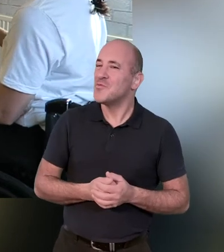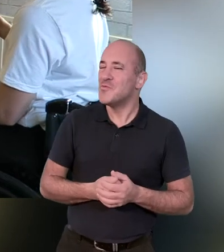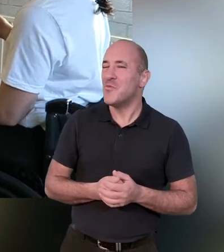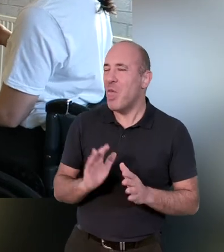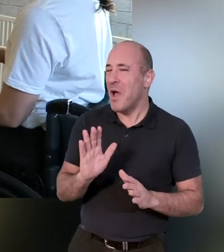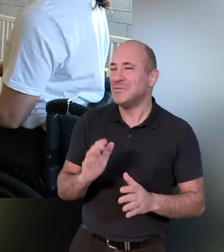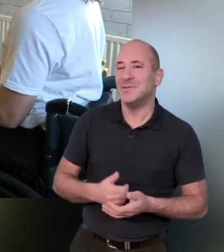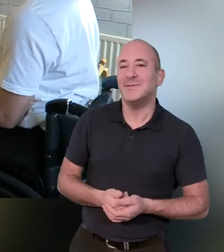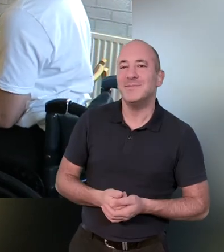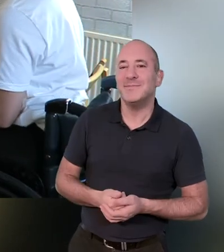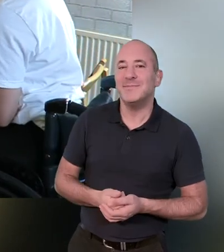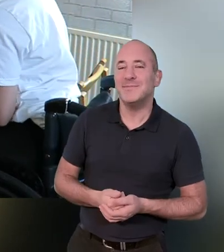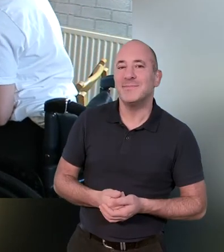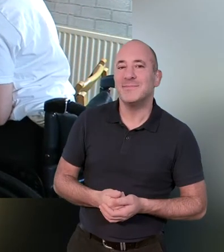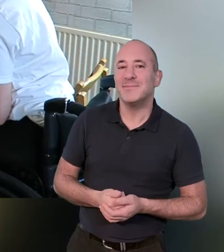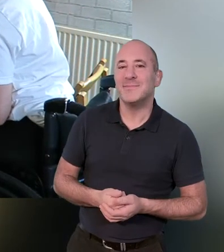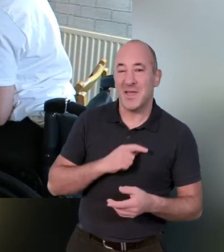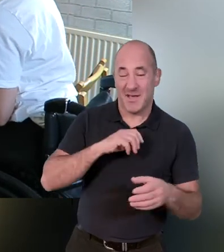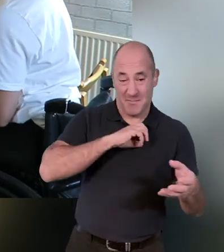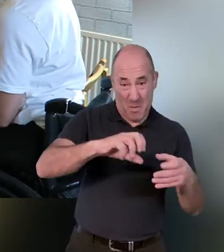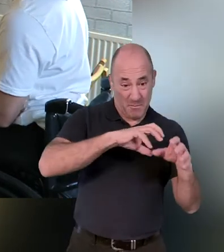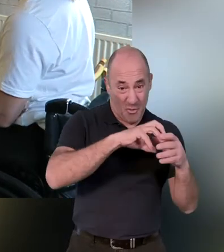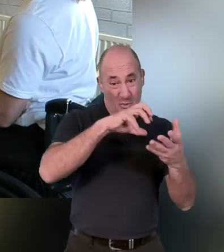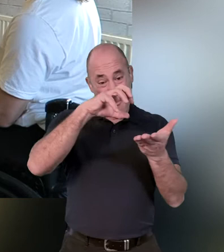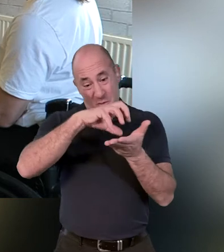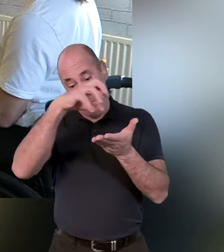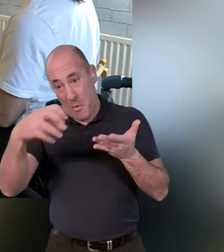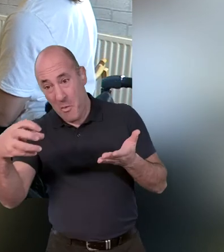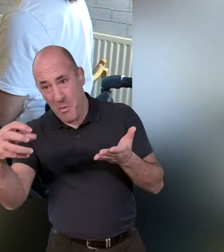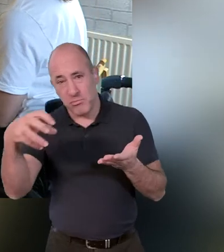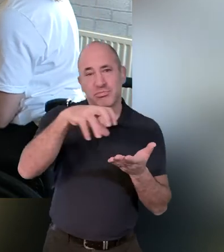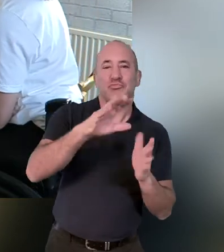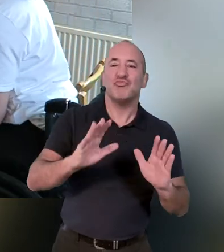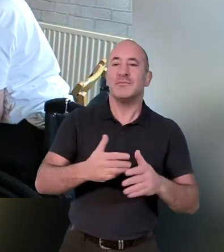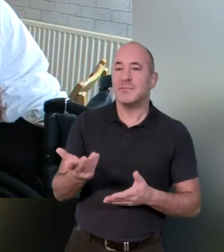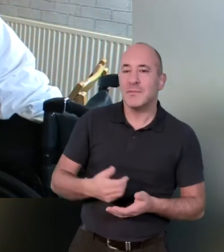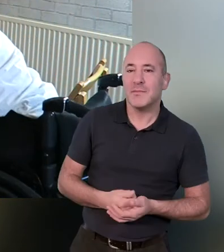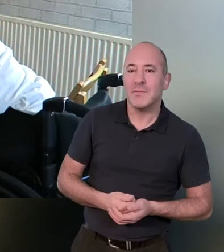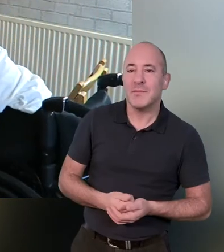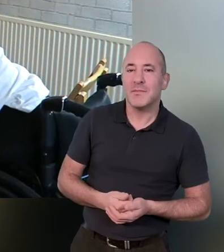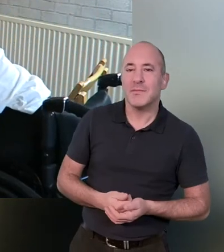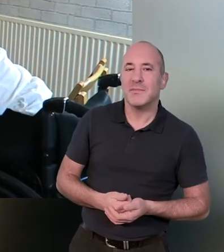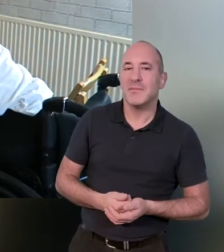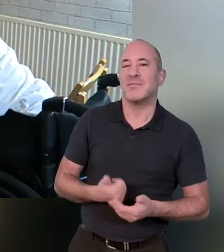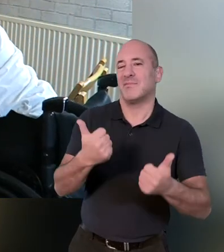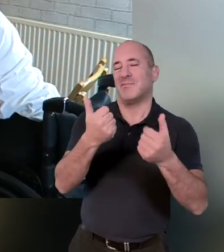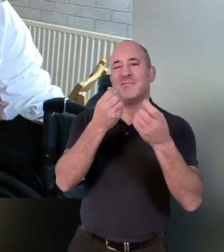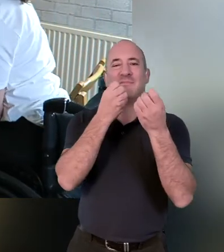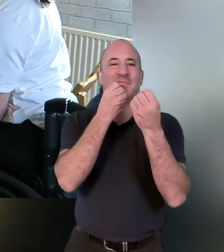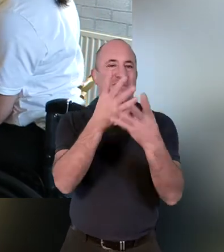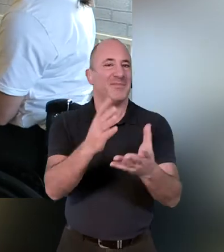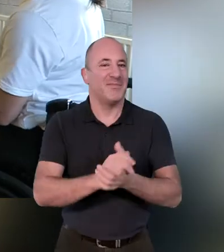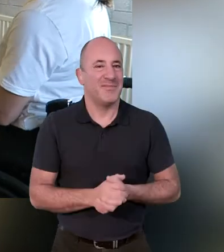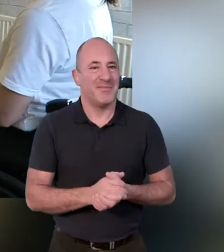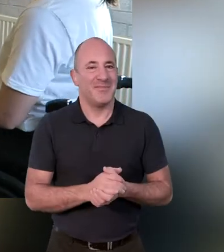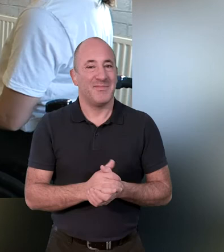Oh, we'll give her that one. She knocked it off but it got bounced back on again. There you go. Yes,